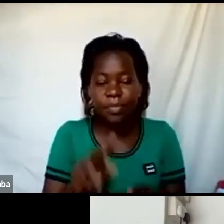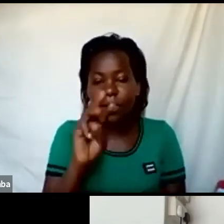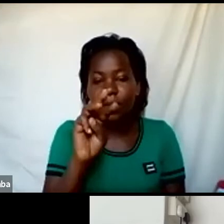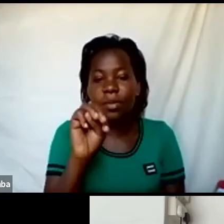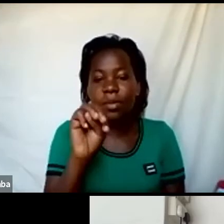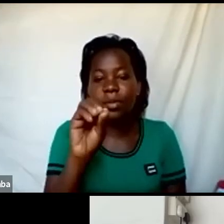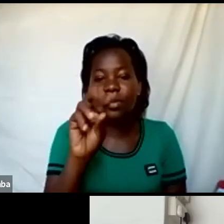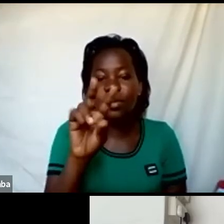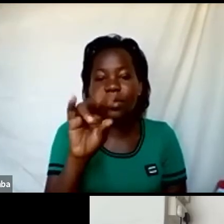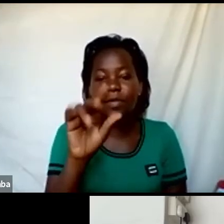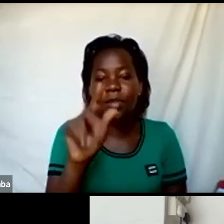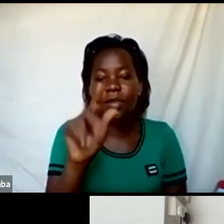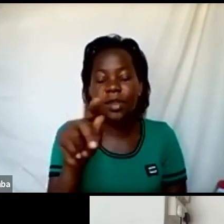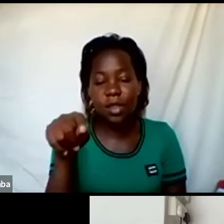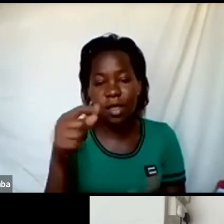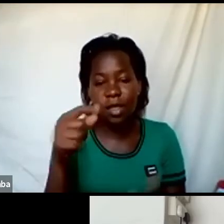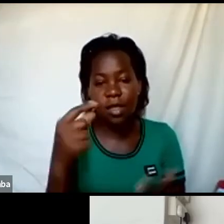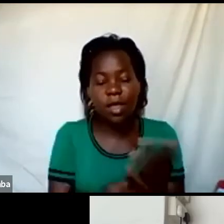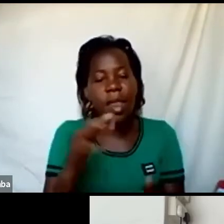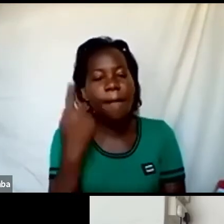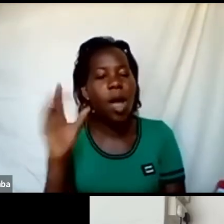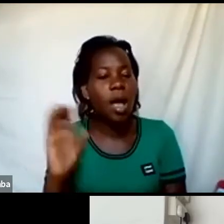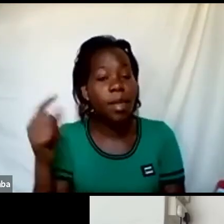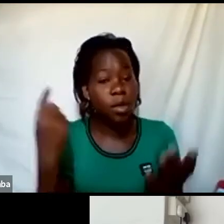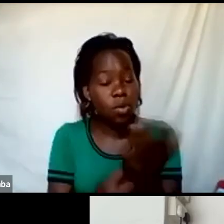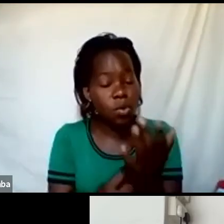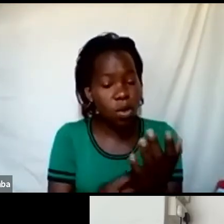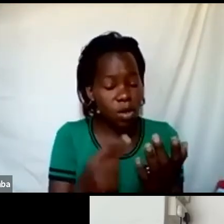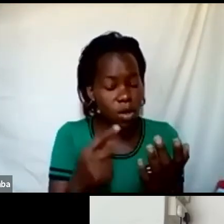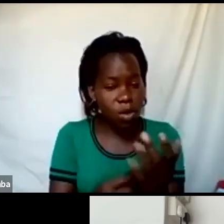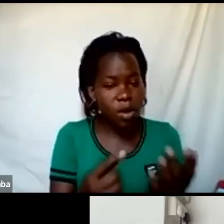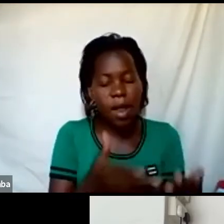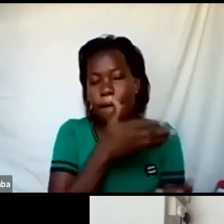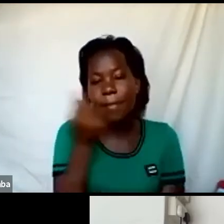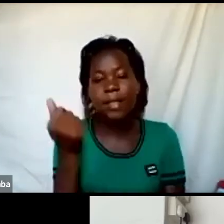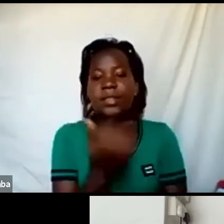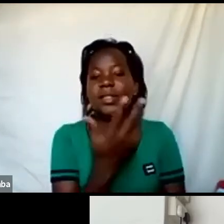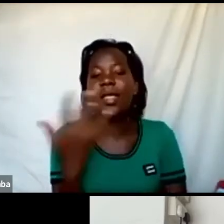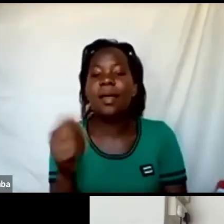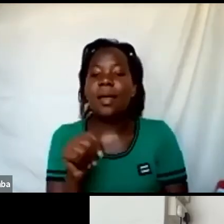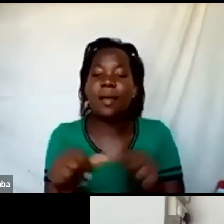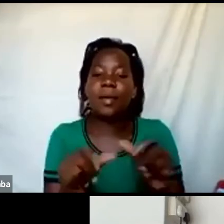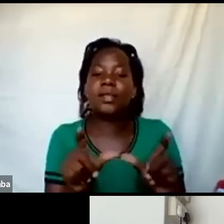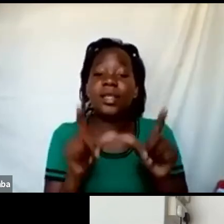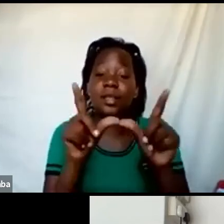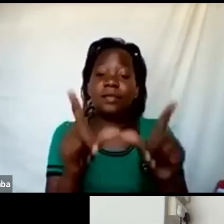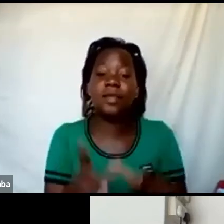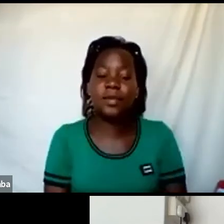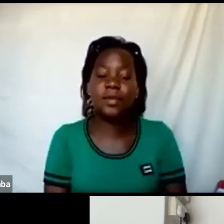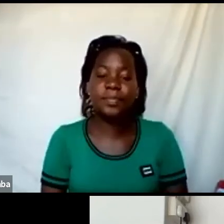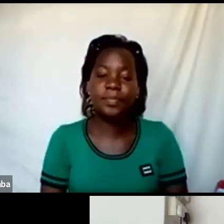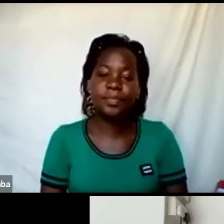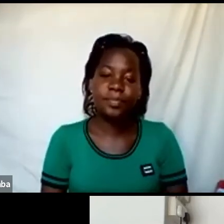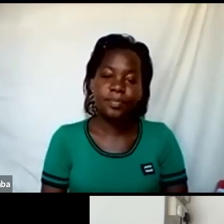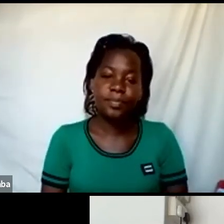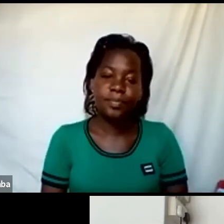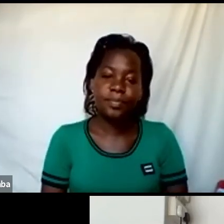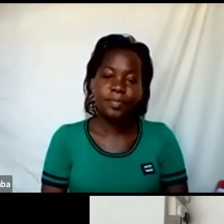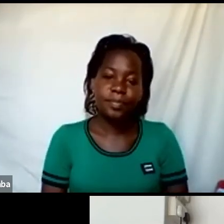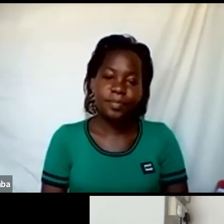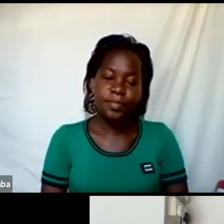in Uganda with the biggest number of certifications. So we live this process literally.